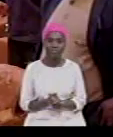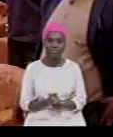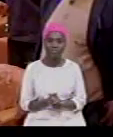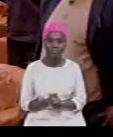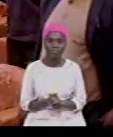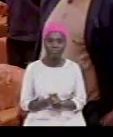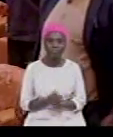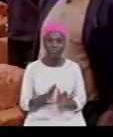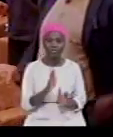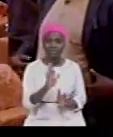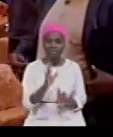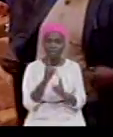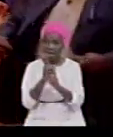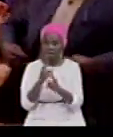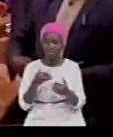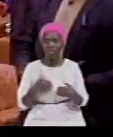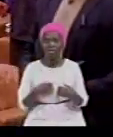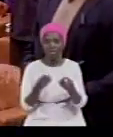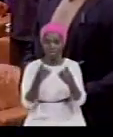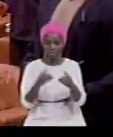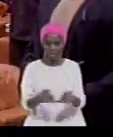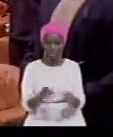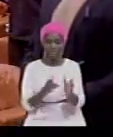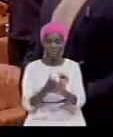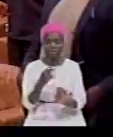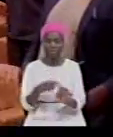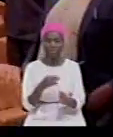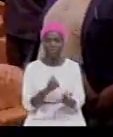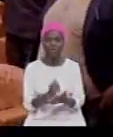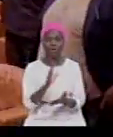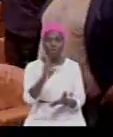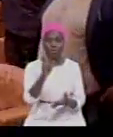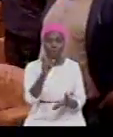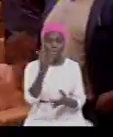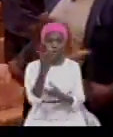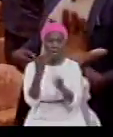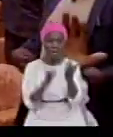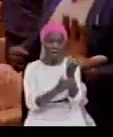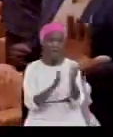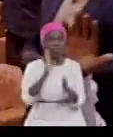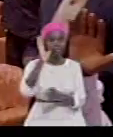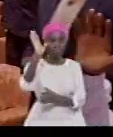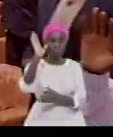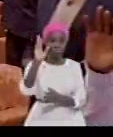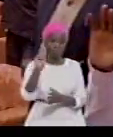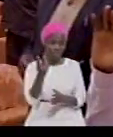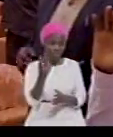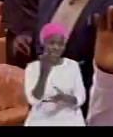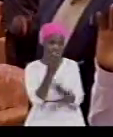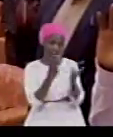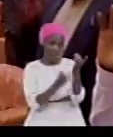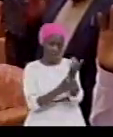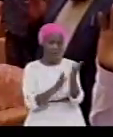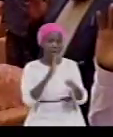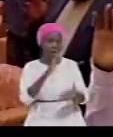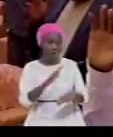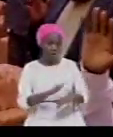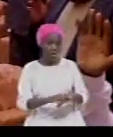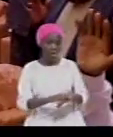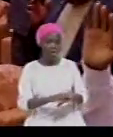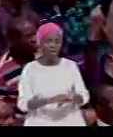Your answer has come. You raise up one hand and you lay the other hand where you have